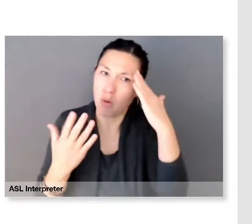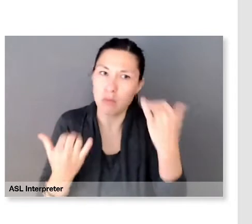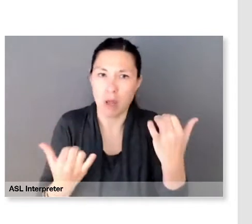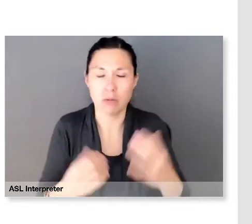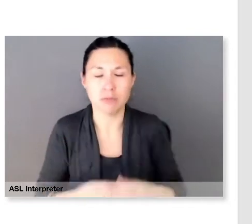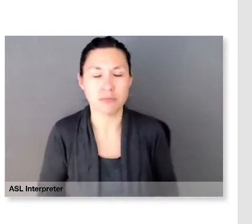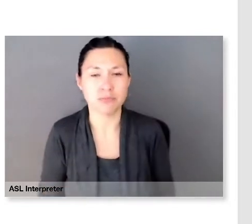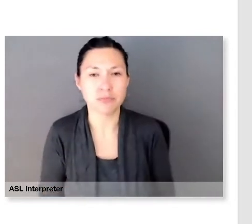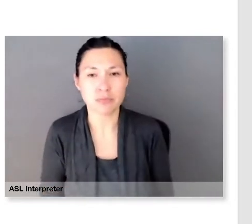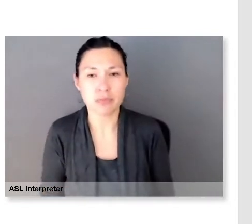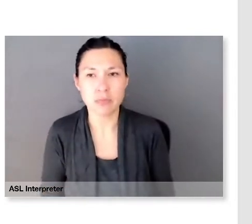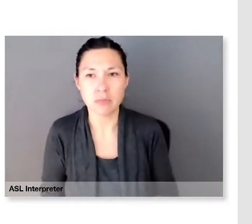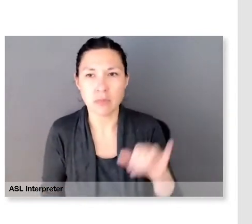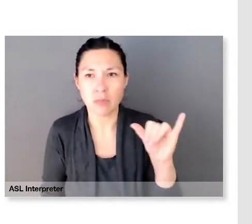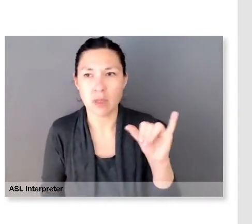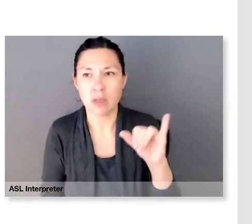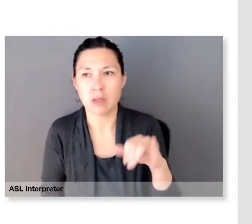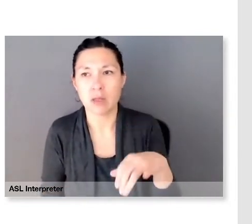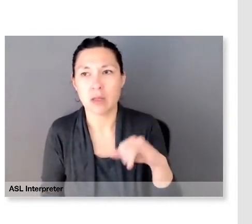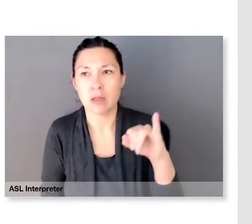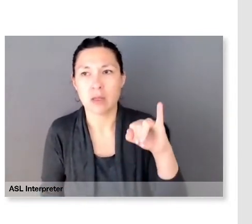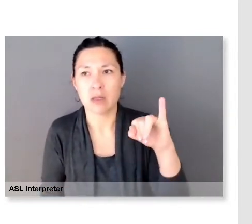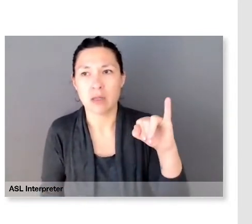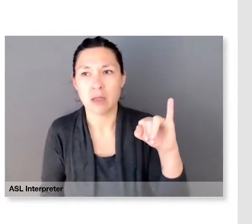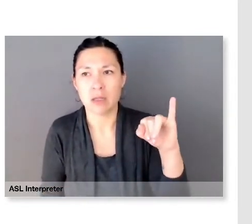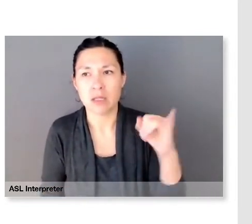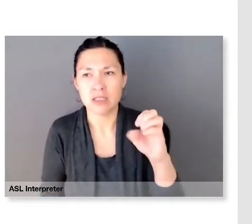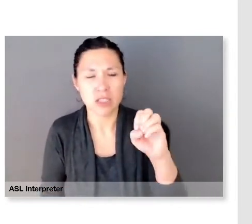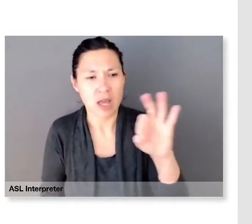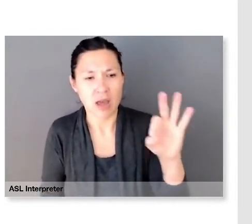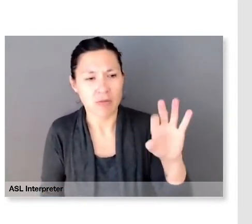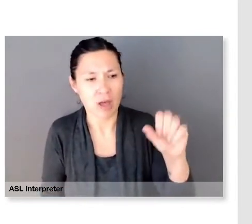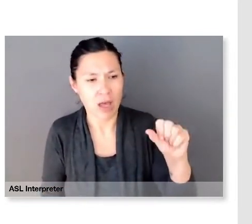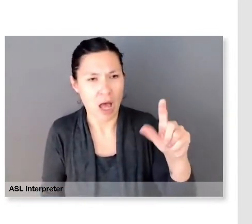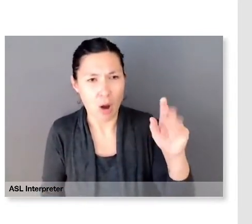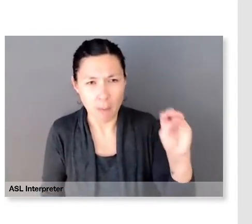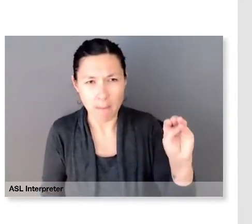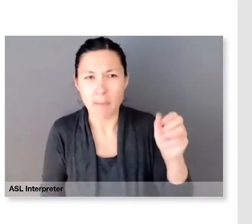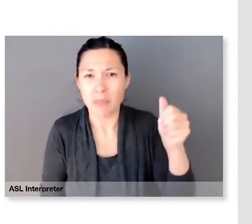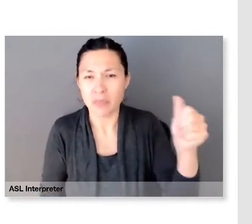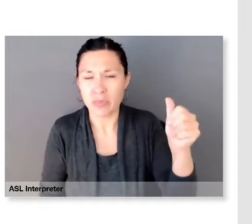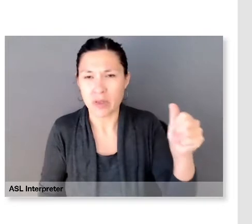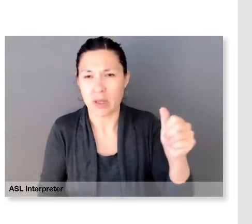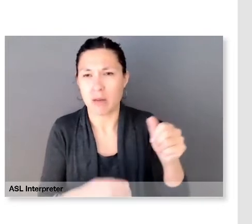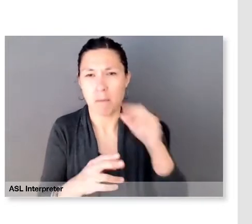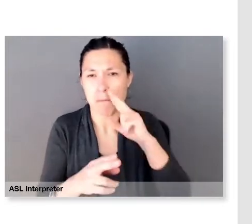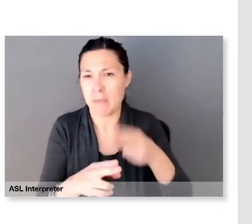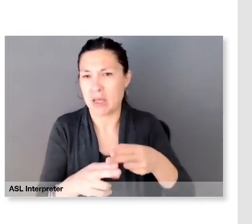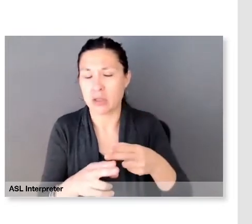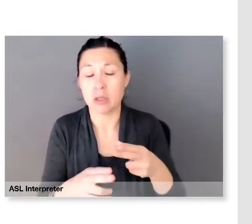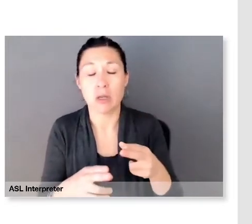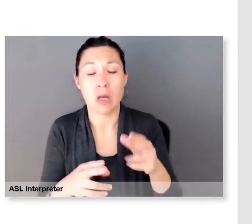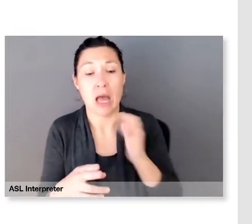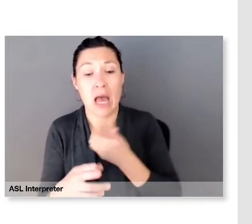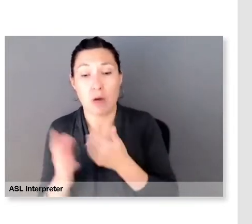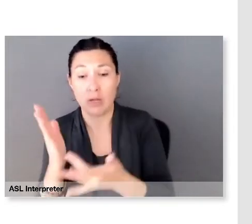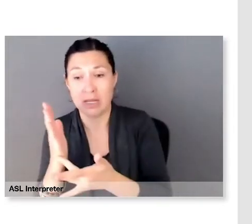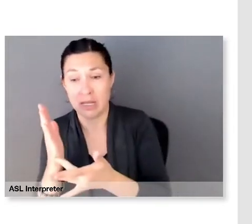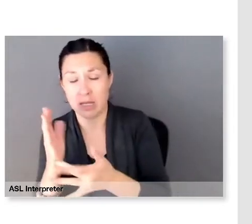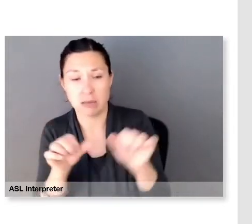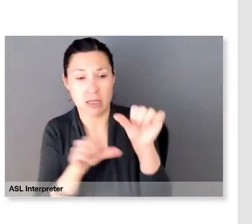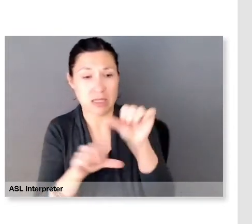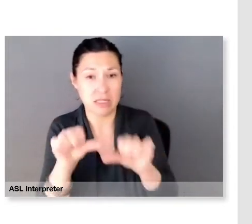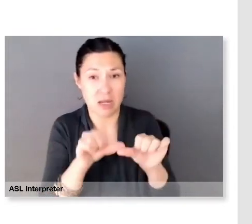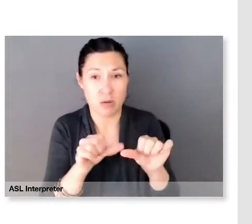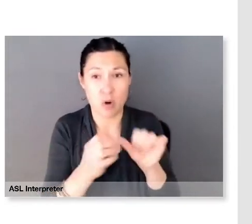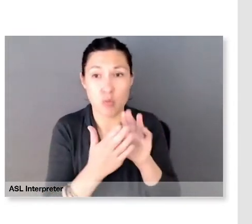As Jeff Balker and Lee Starr have put it, we can combine our technical and scientific approaches